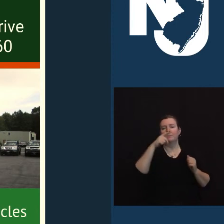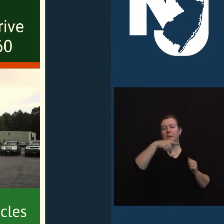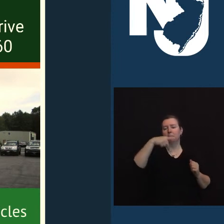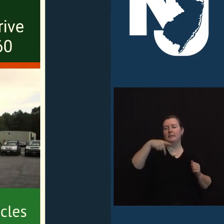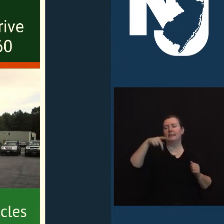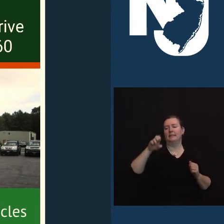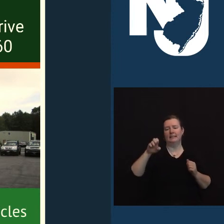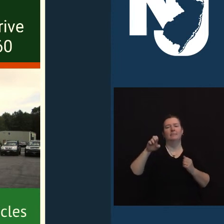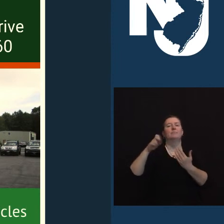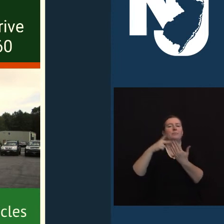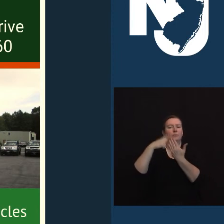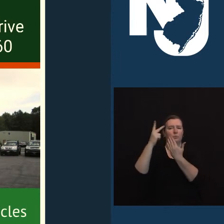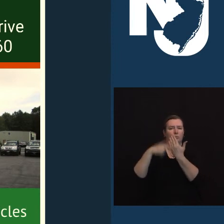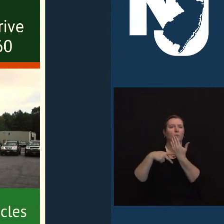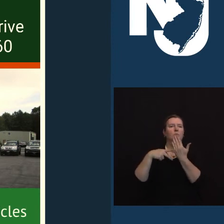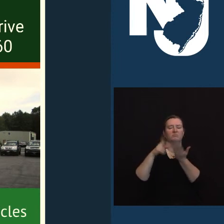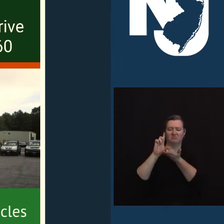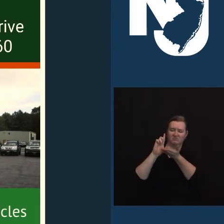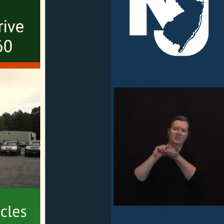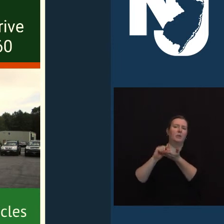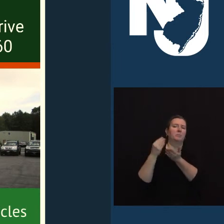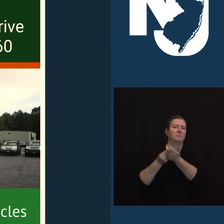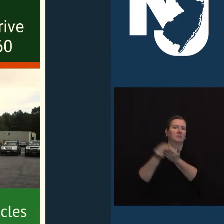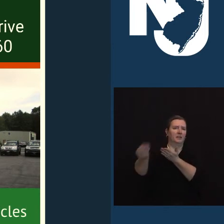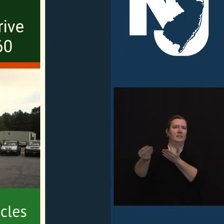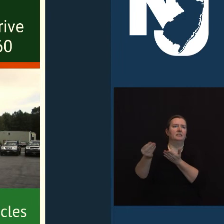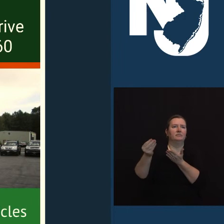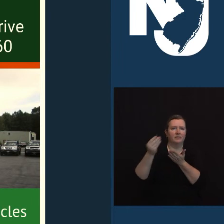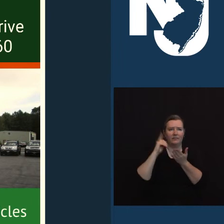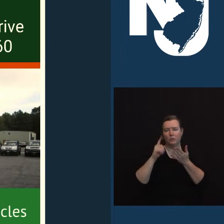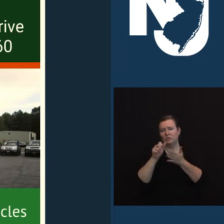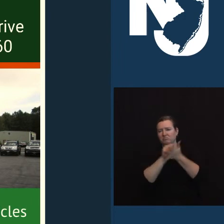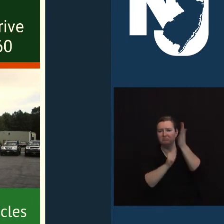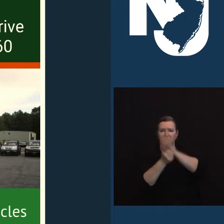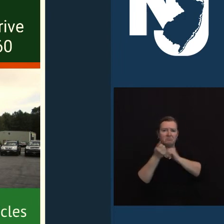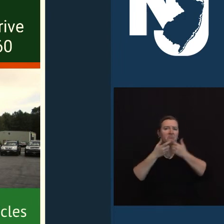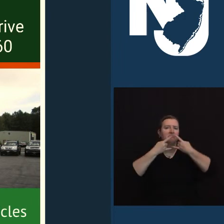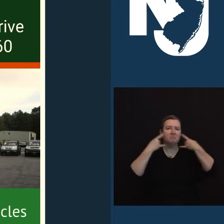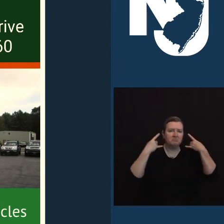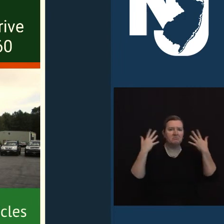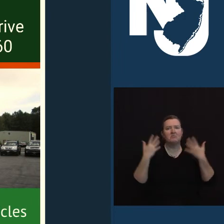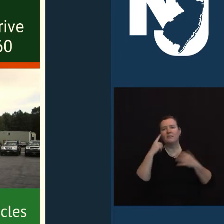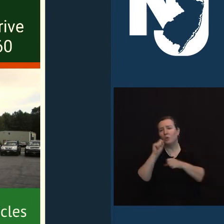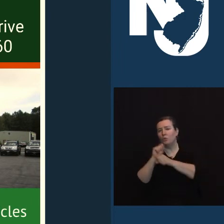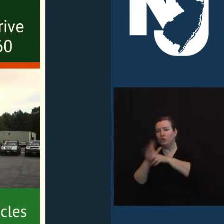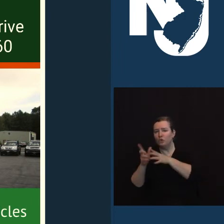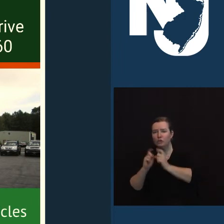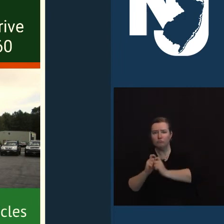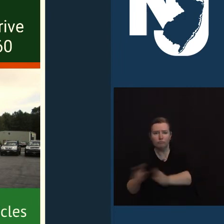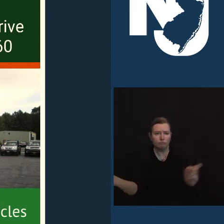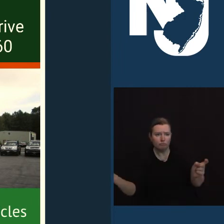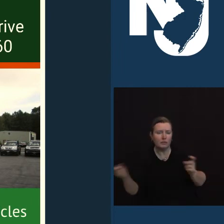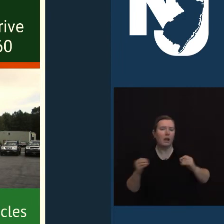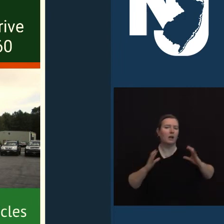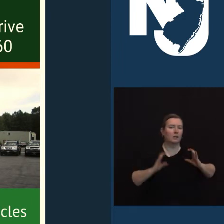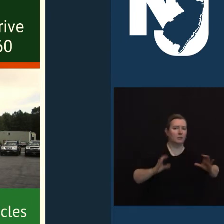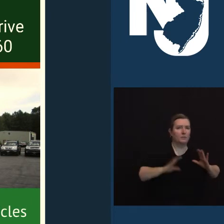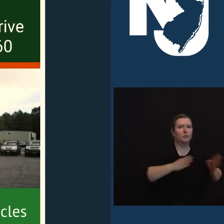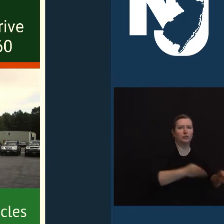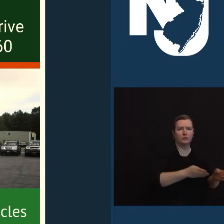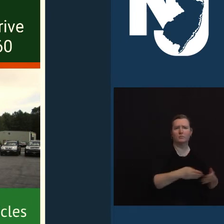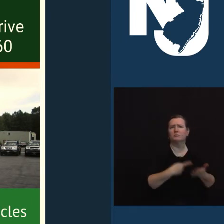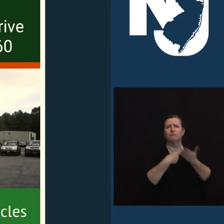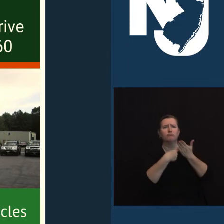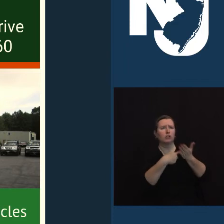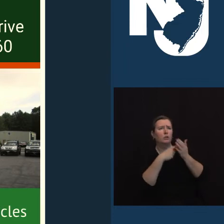purchase essential personal protective equipment for her workers and customers. I had the great pleasure to catch up with Kelly on Monday and to thank her for being a